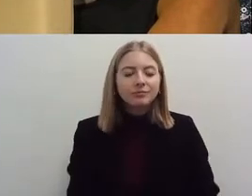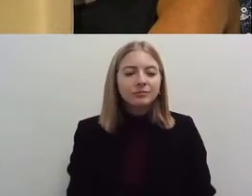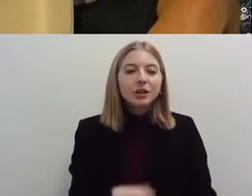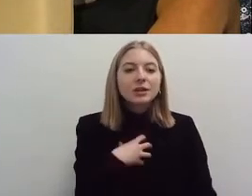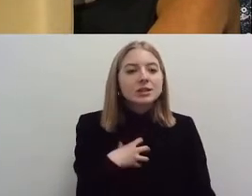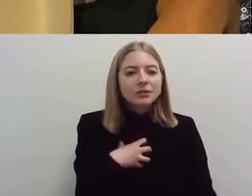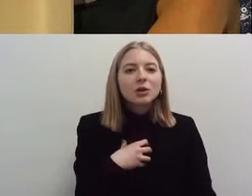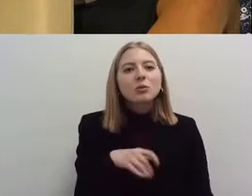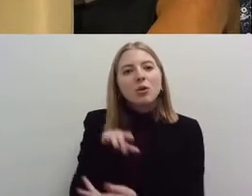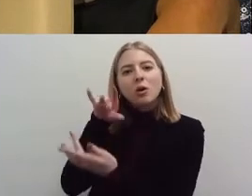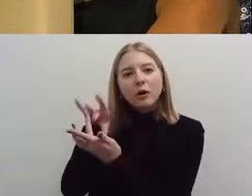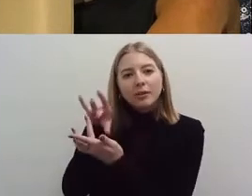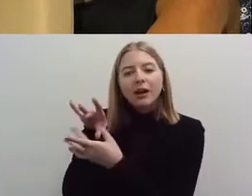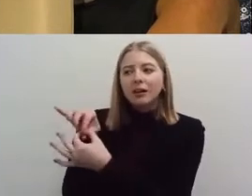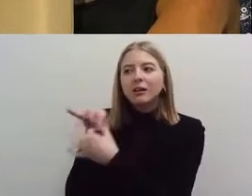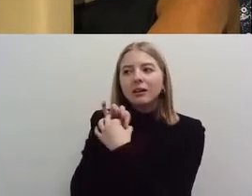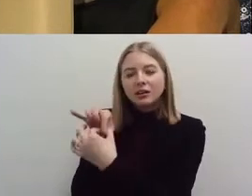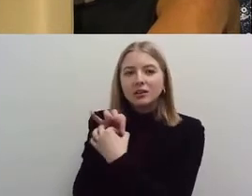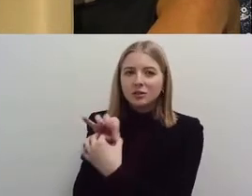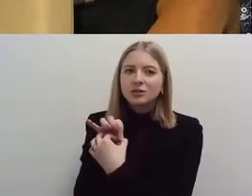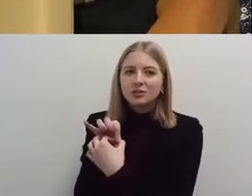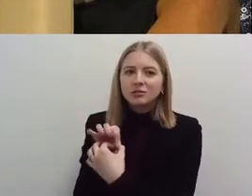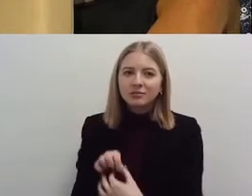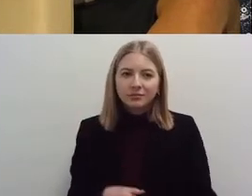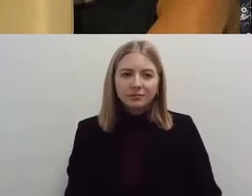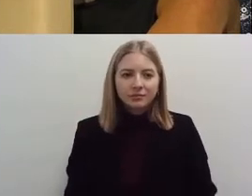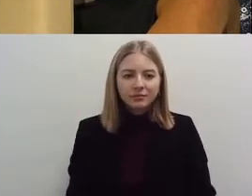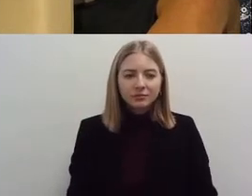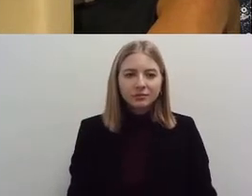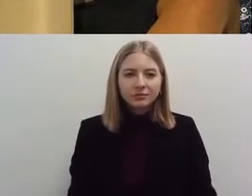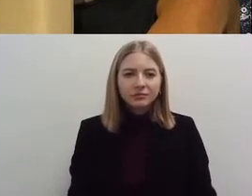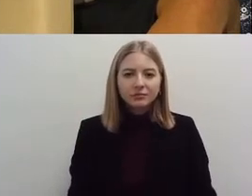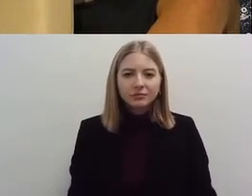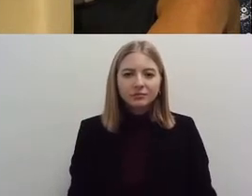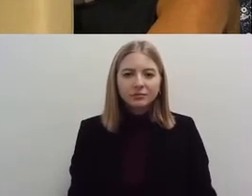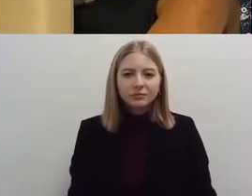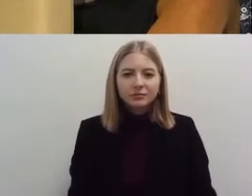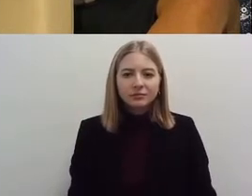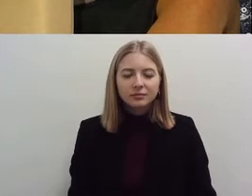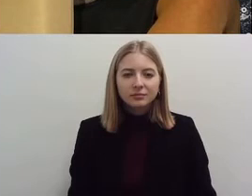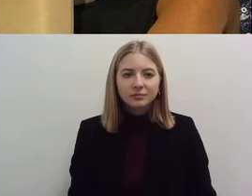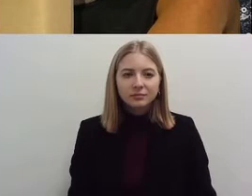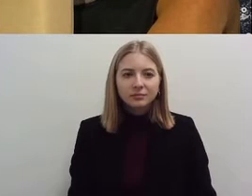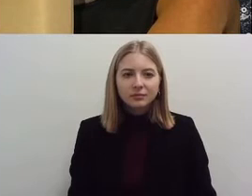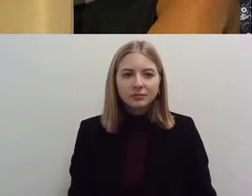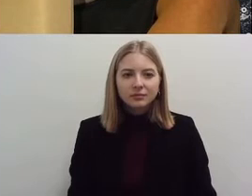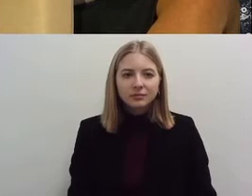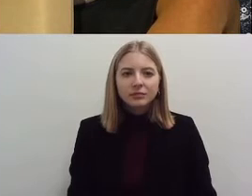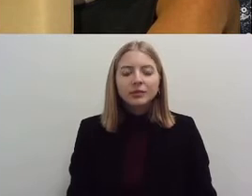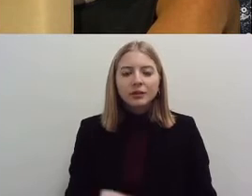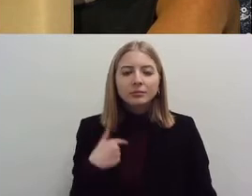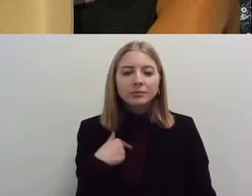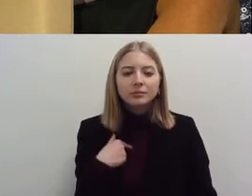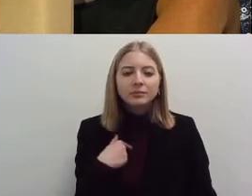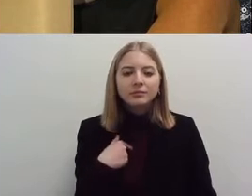persons can do this all stuff in the groups. They can organize group activities for one purpose. For example,